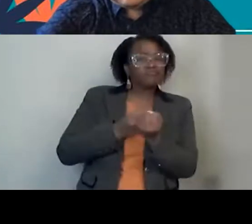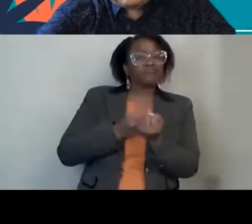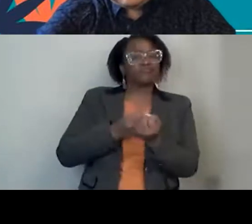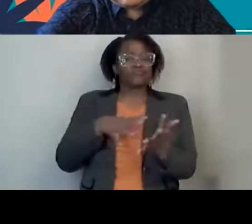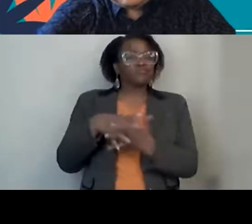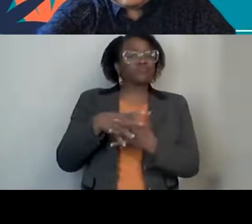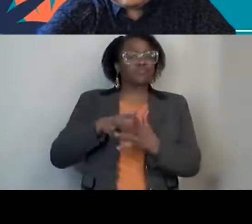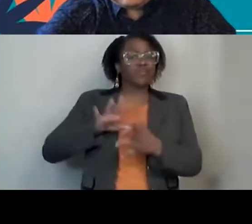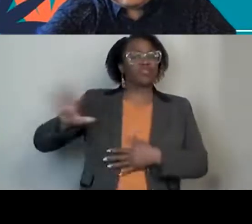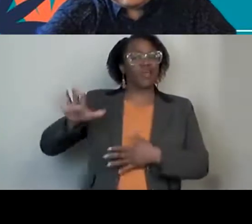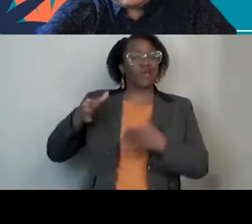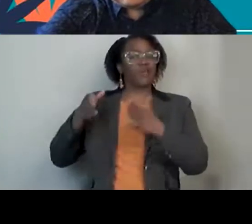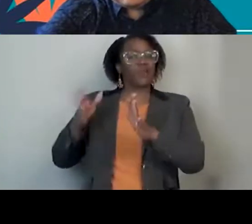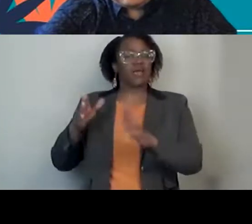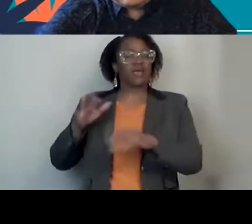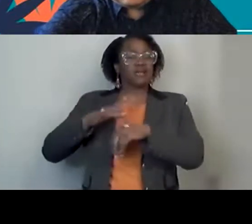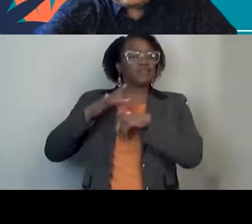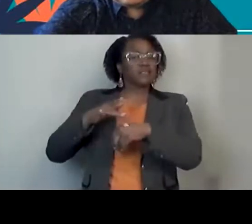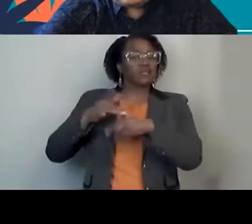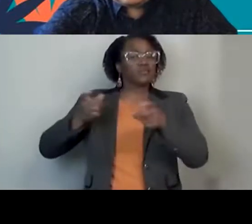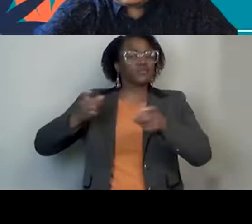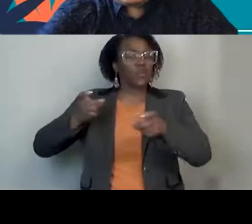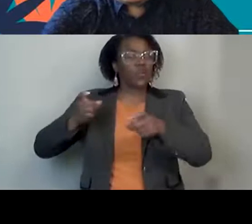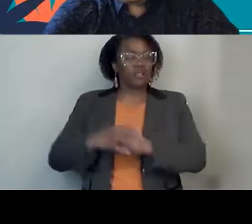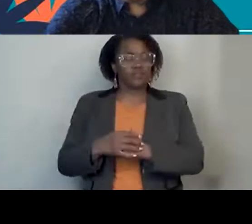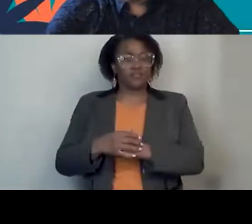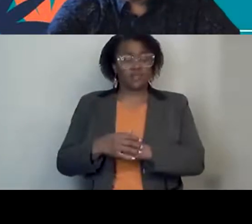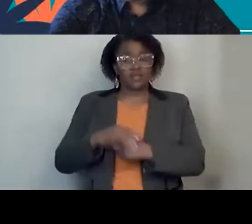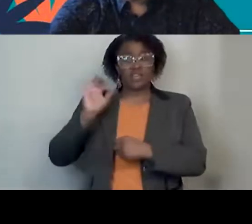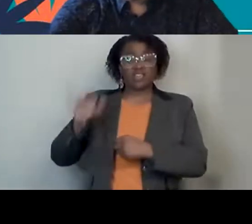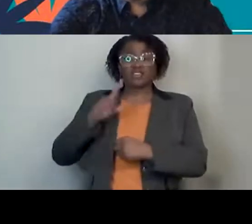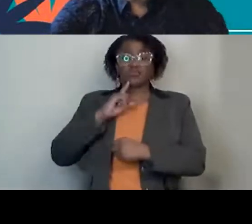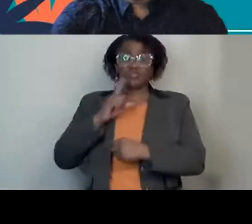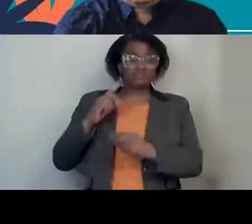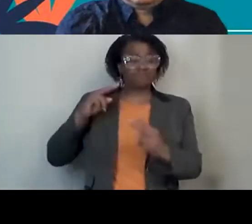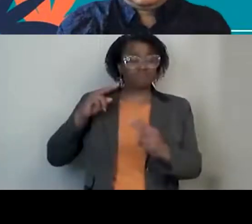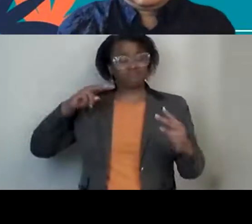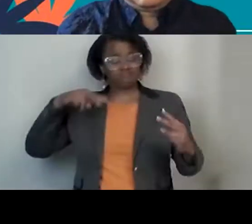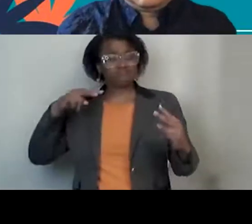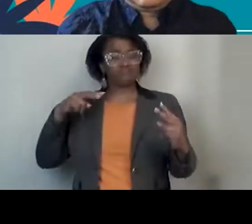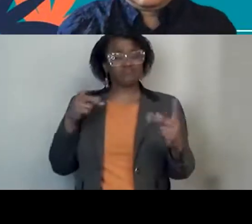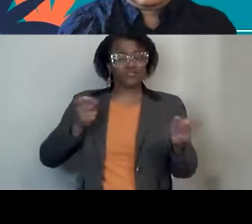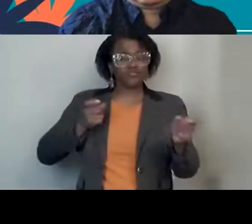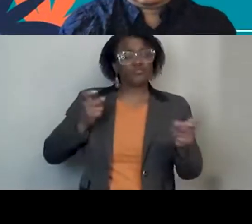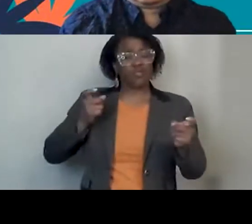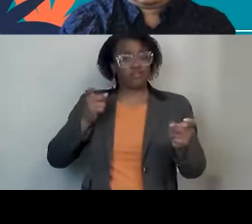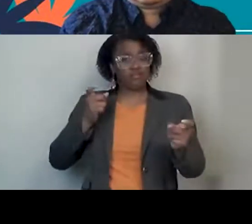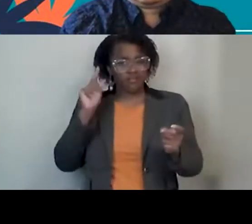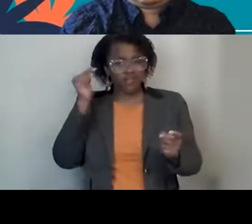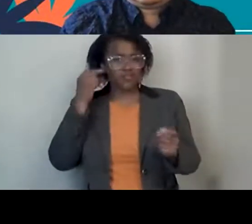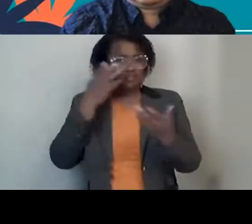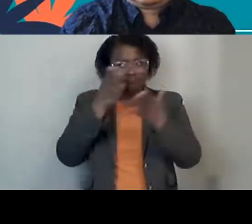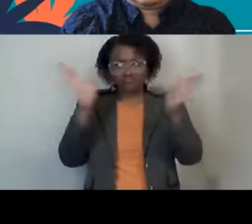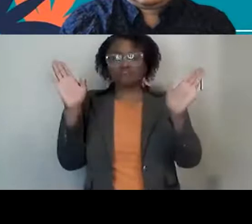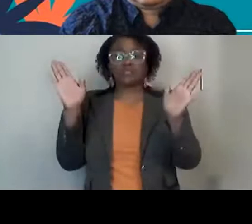value system that is obsessed with control. And it is the dominant ideology across government. So to us, having the space